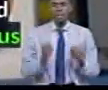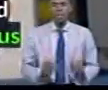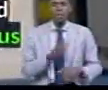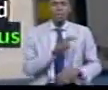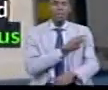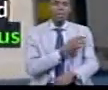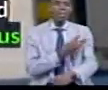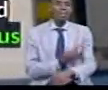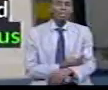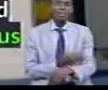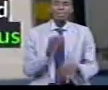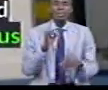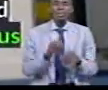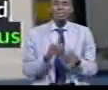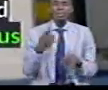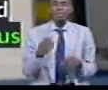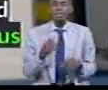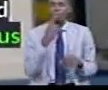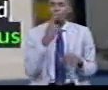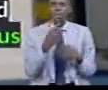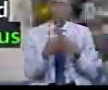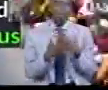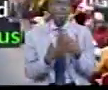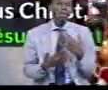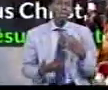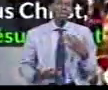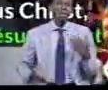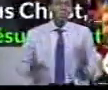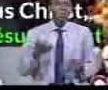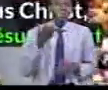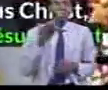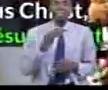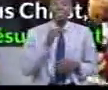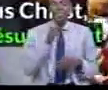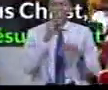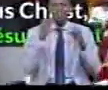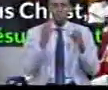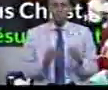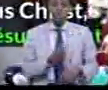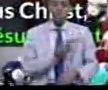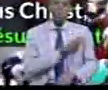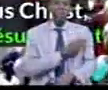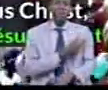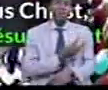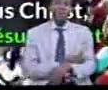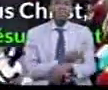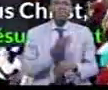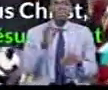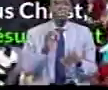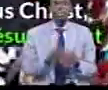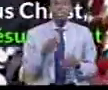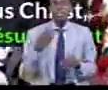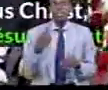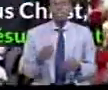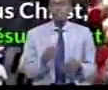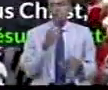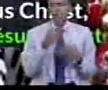blood. The blood will touch you. Oh, there is power.